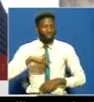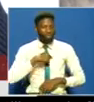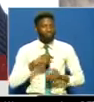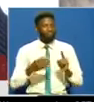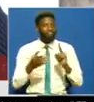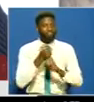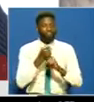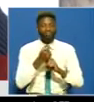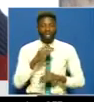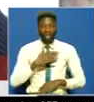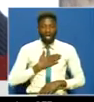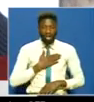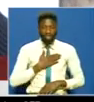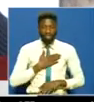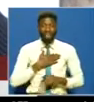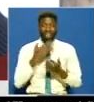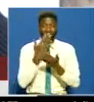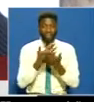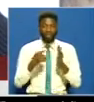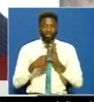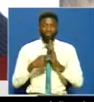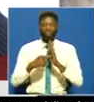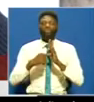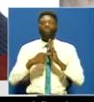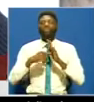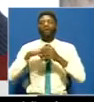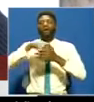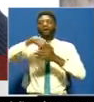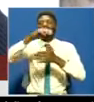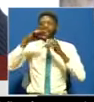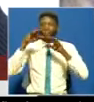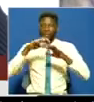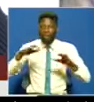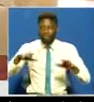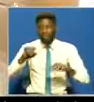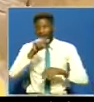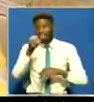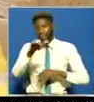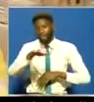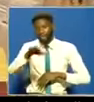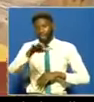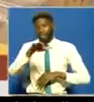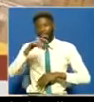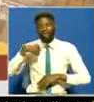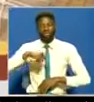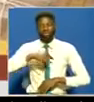markets. Untapped, you know, untapped markets and potentials.